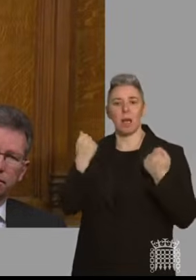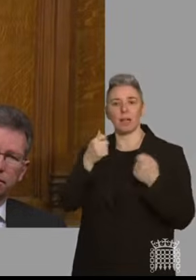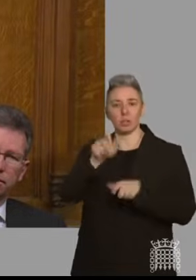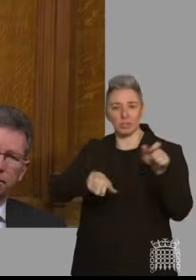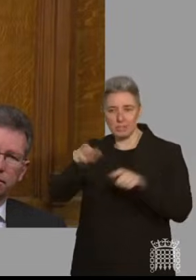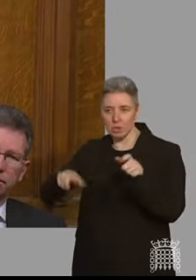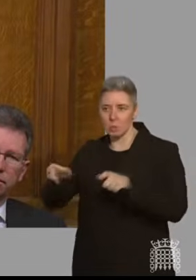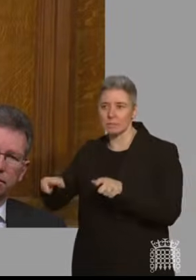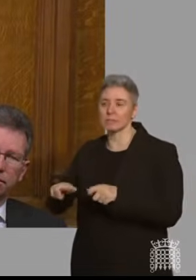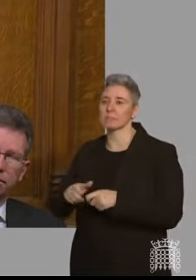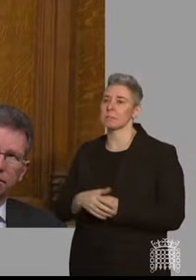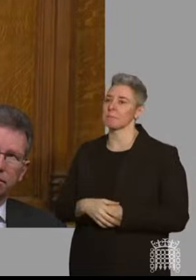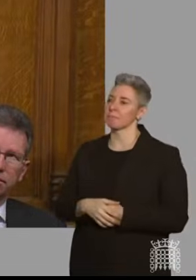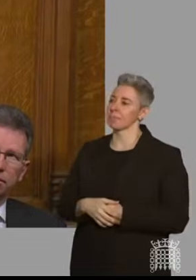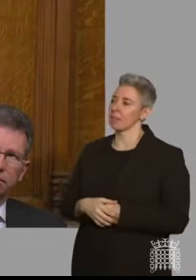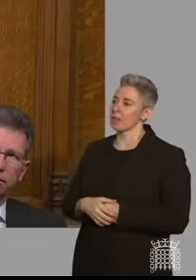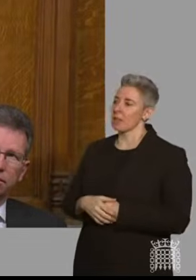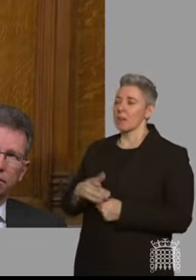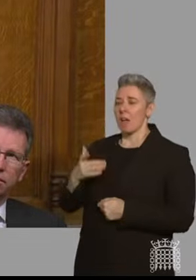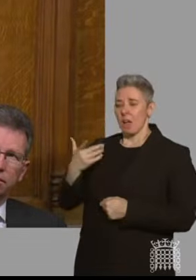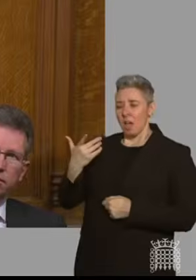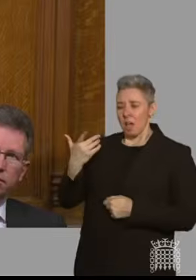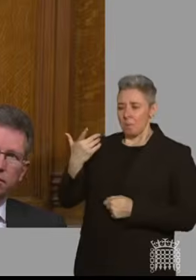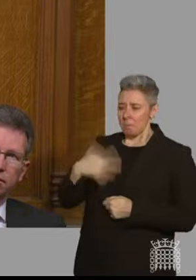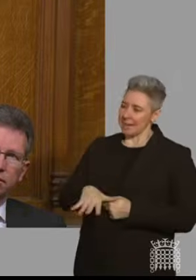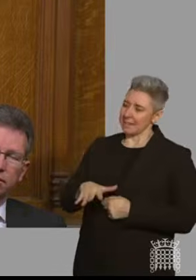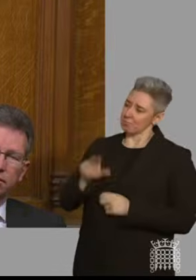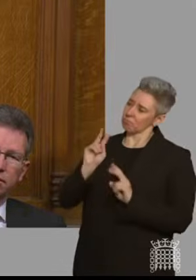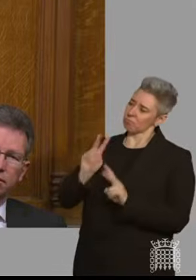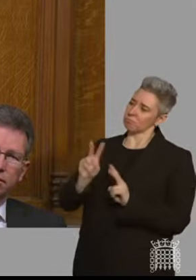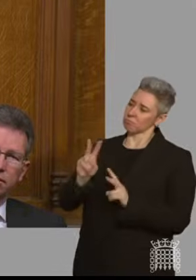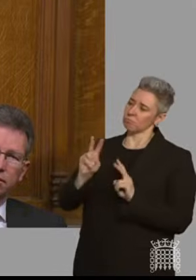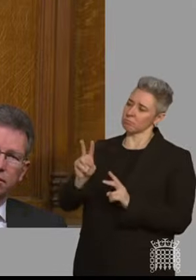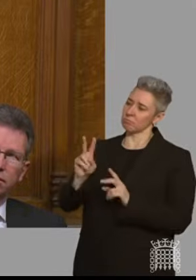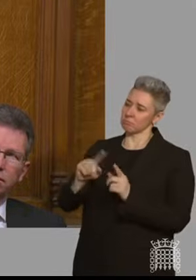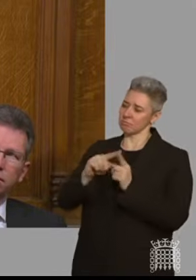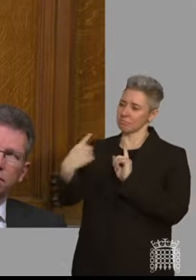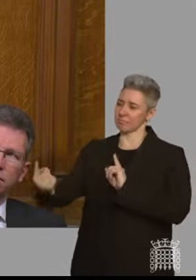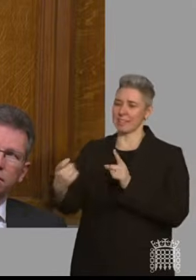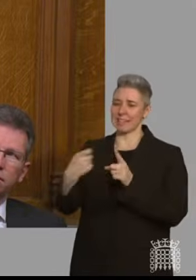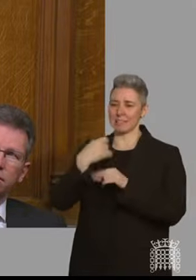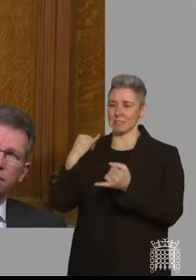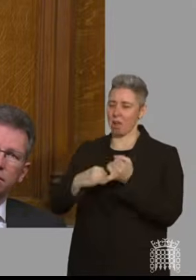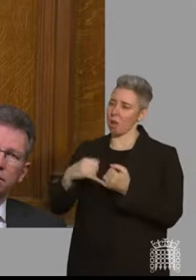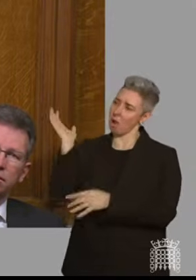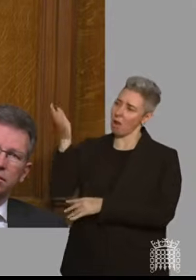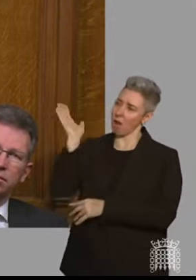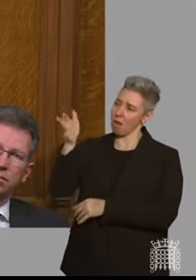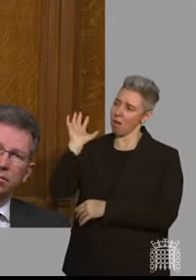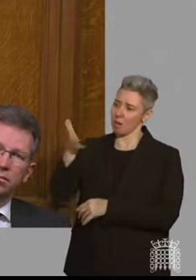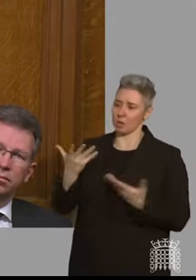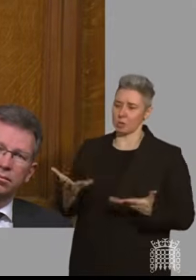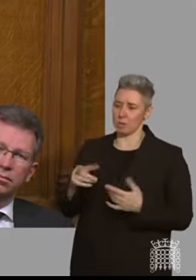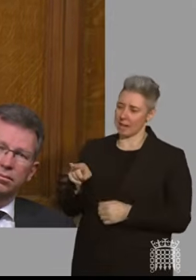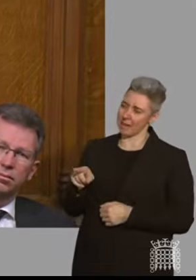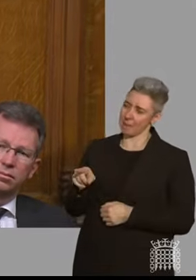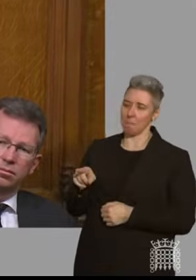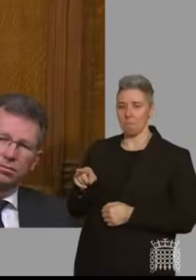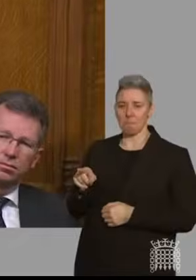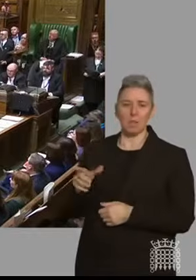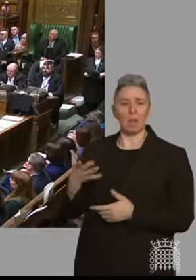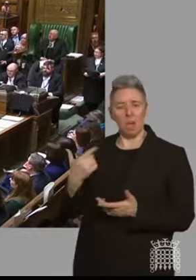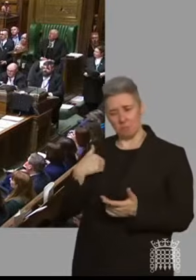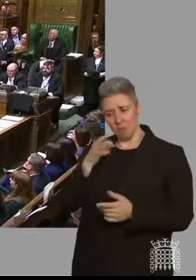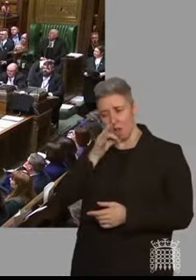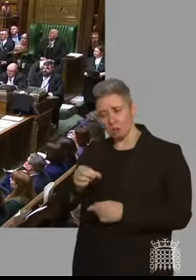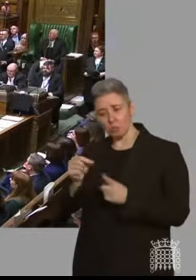the opposition today, does the Prime Minister expect that the main opposition party will vote against this afternoon's tax